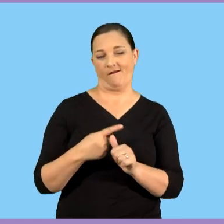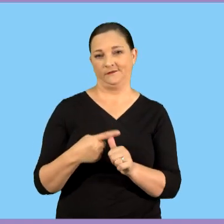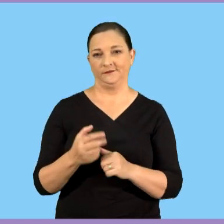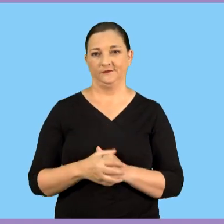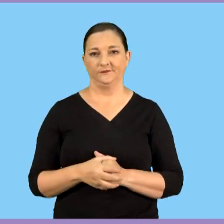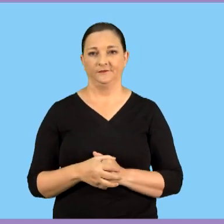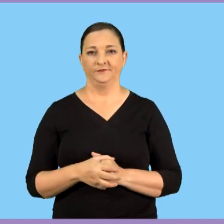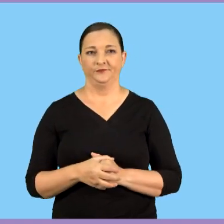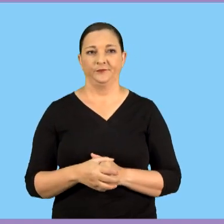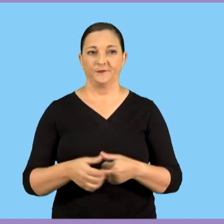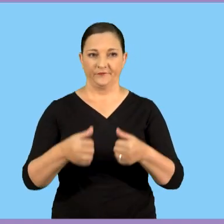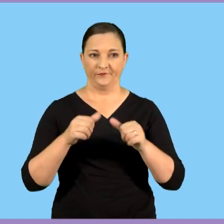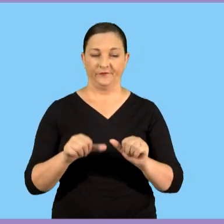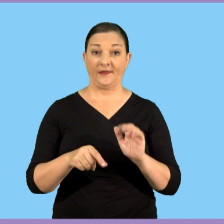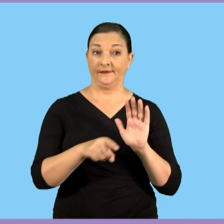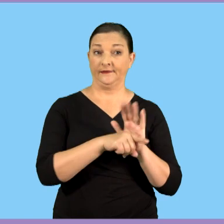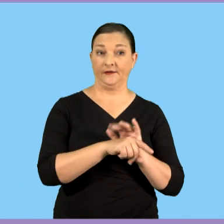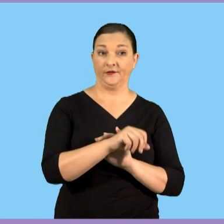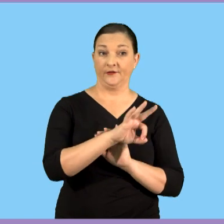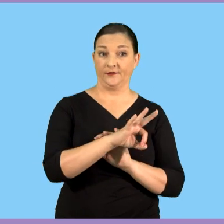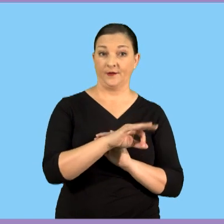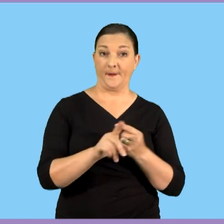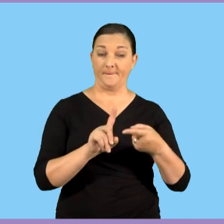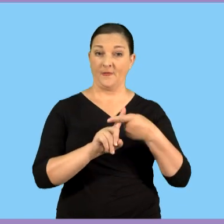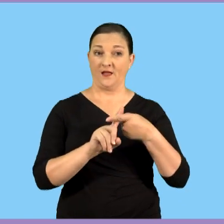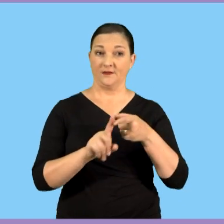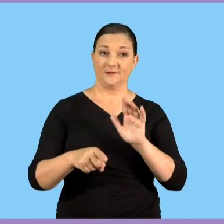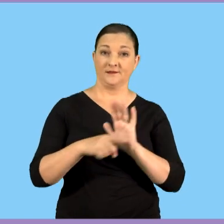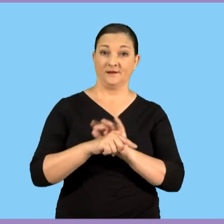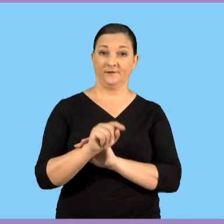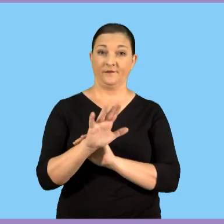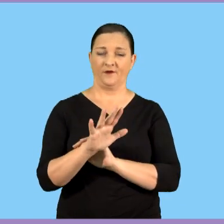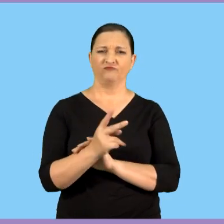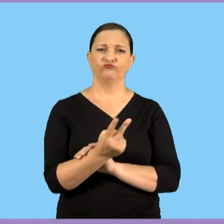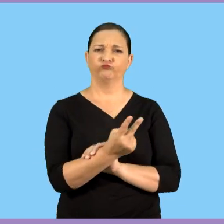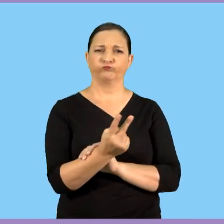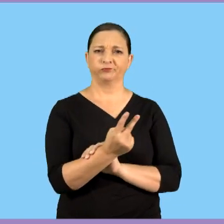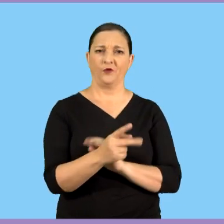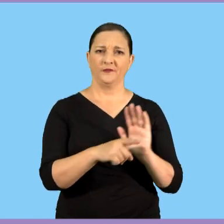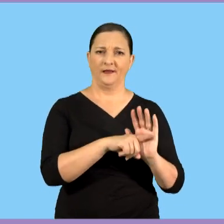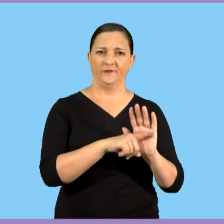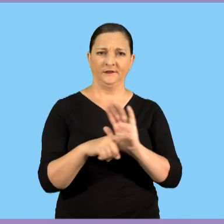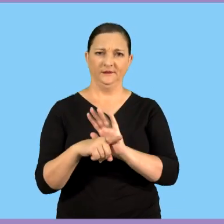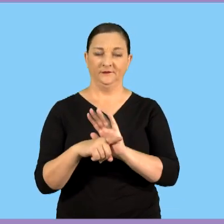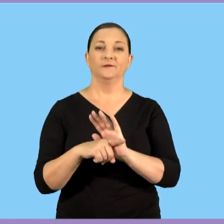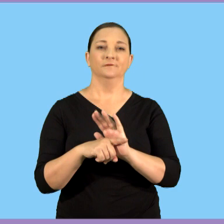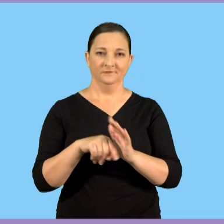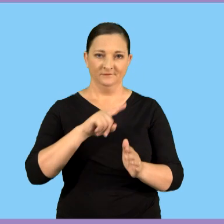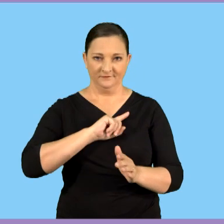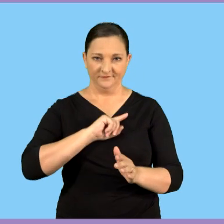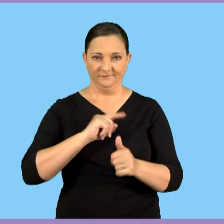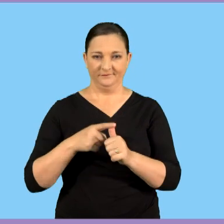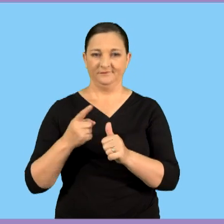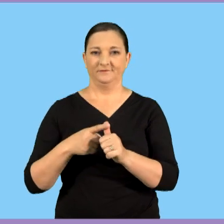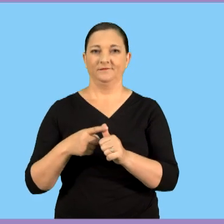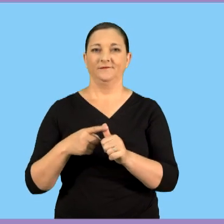answer. Then we have a negative 3 plus a negative 5. Again, both of them are negative, so my answer is